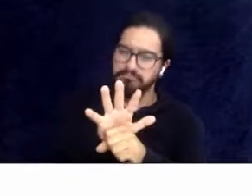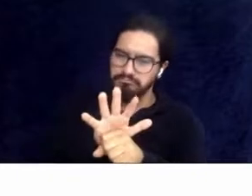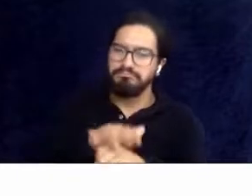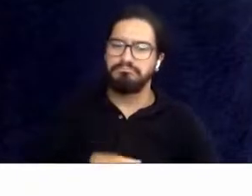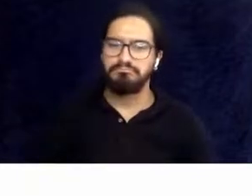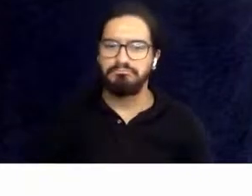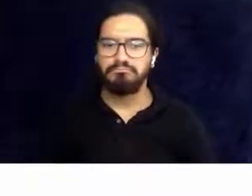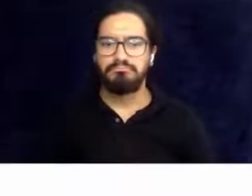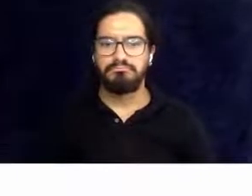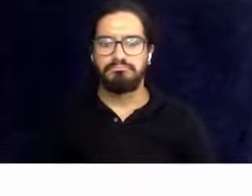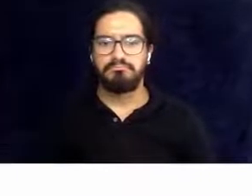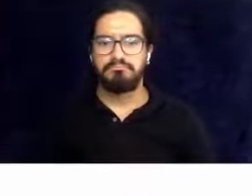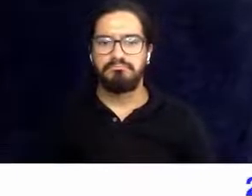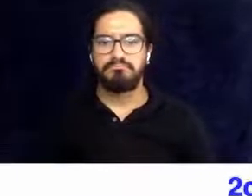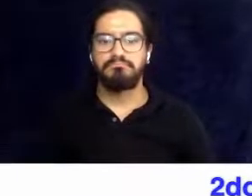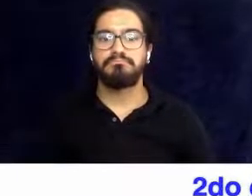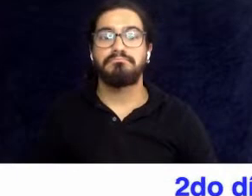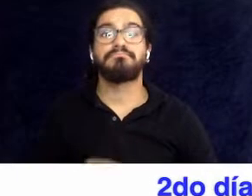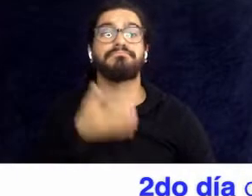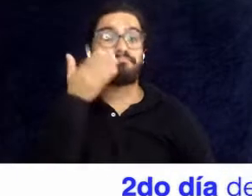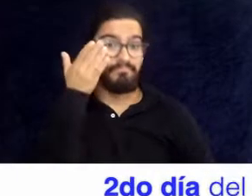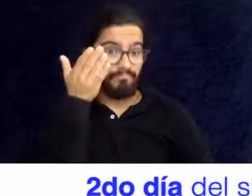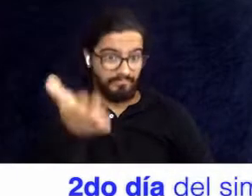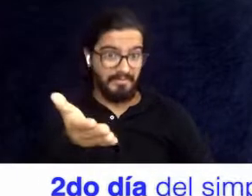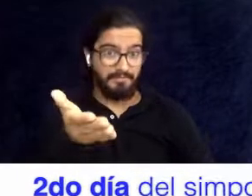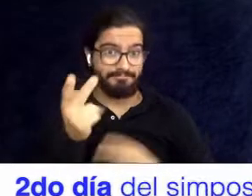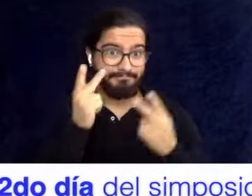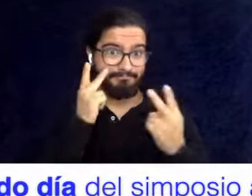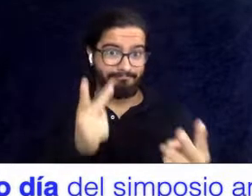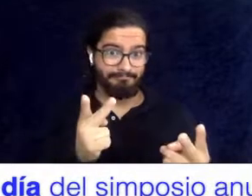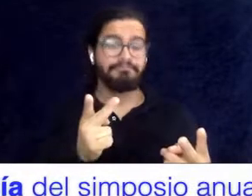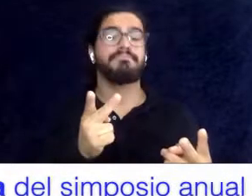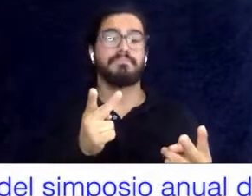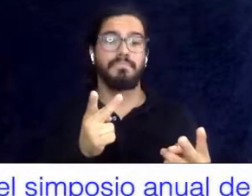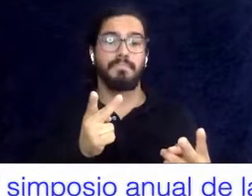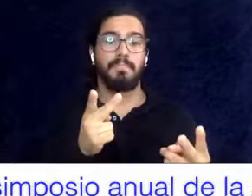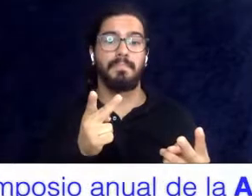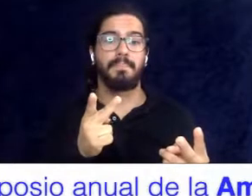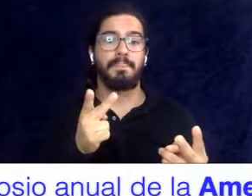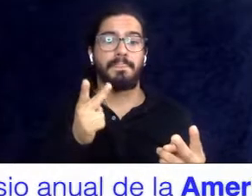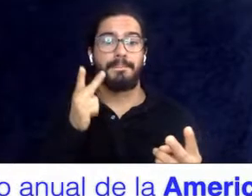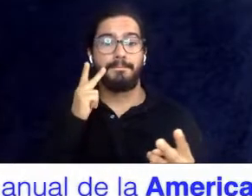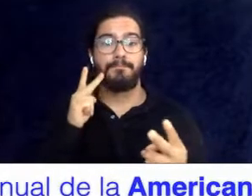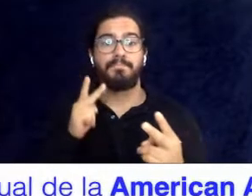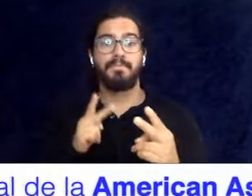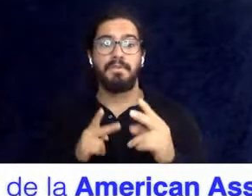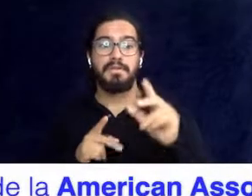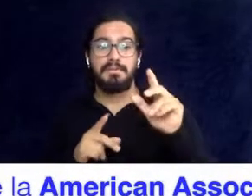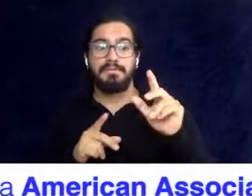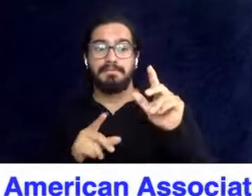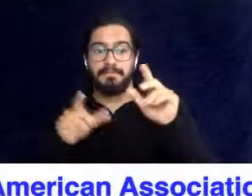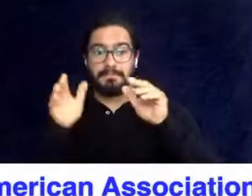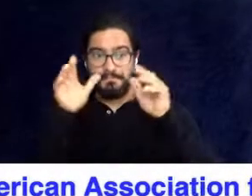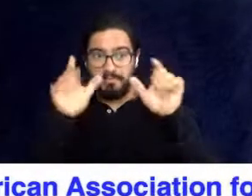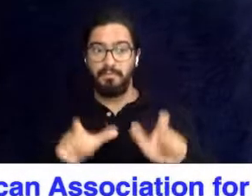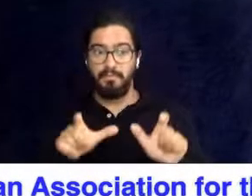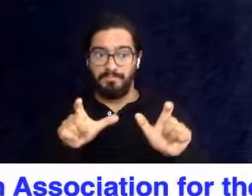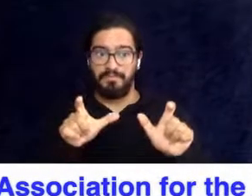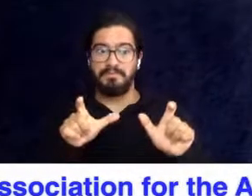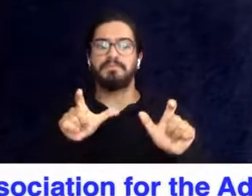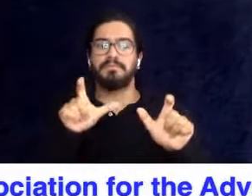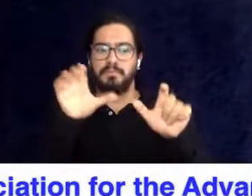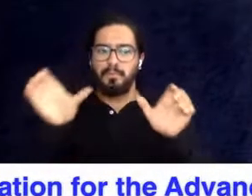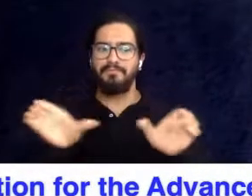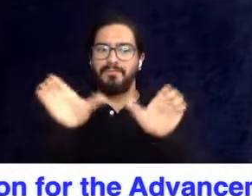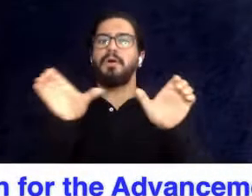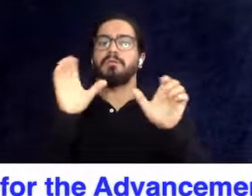Next, you will see on the left is a plan of action for disaster risk reduction with 4 strategic